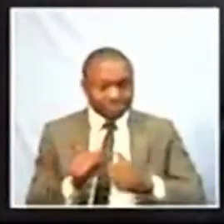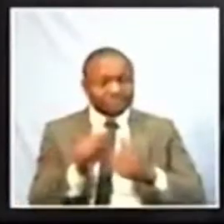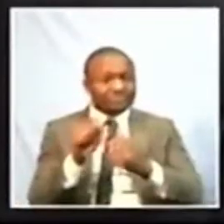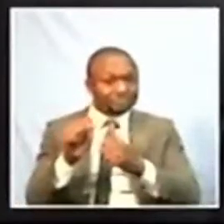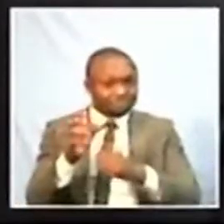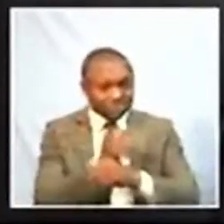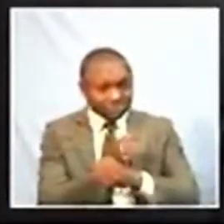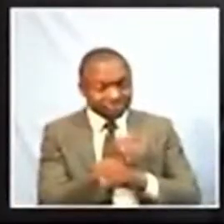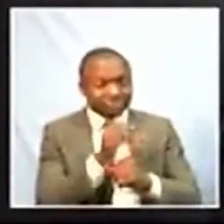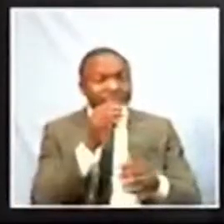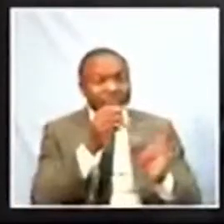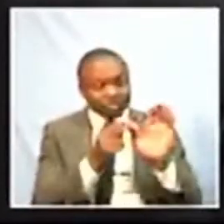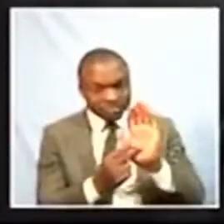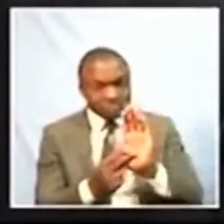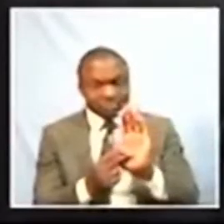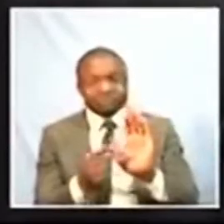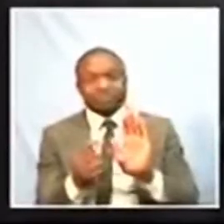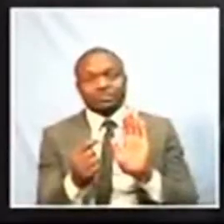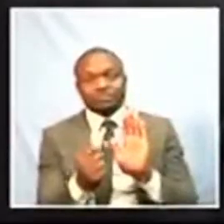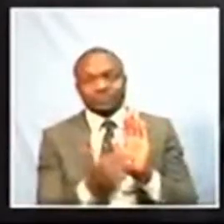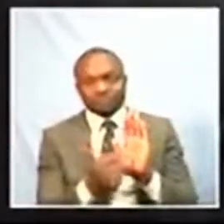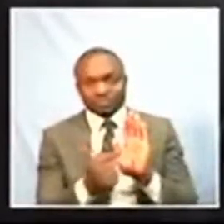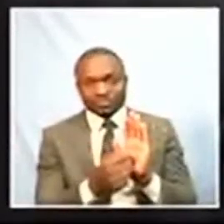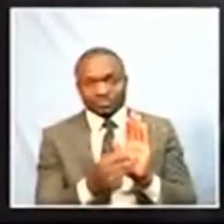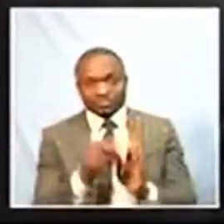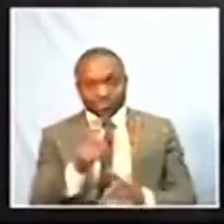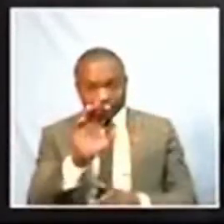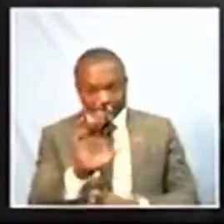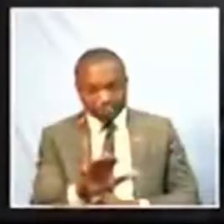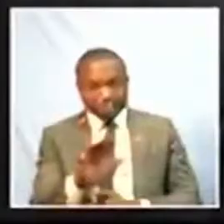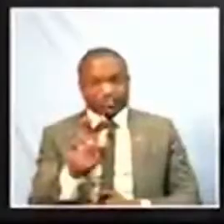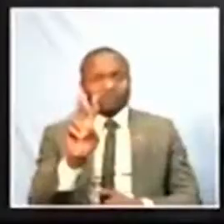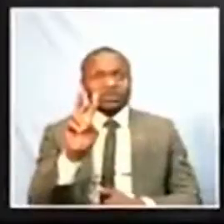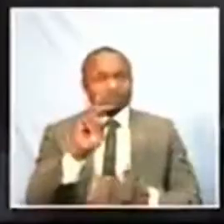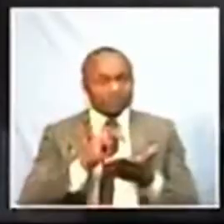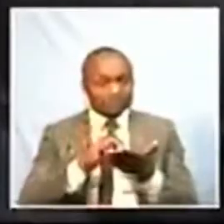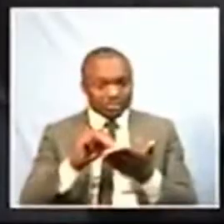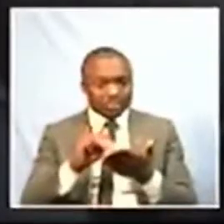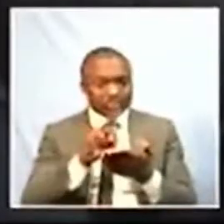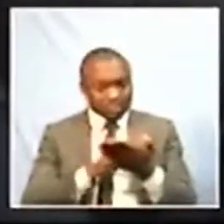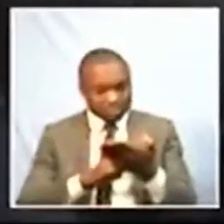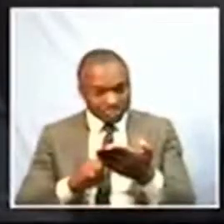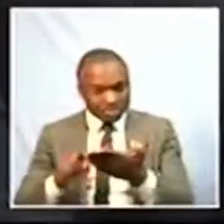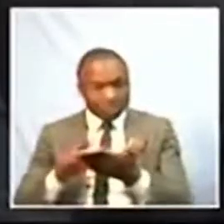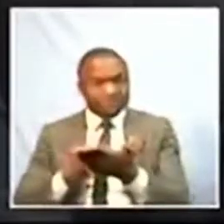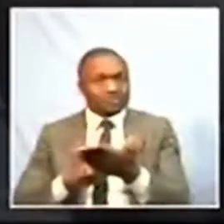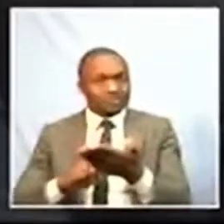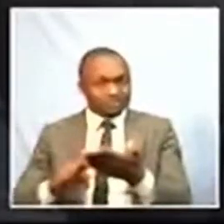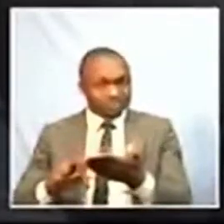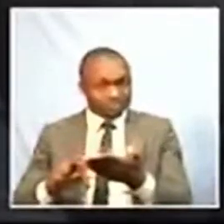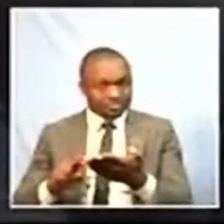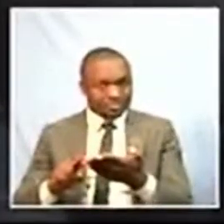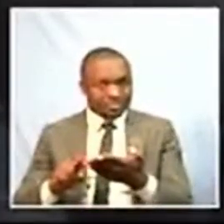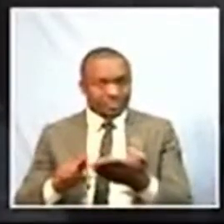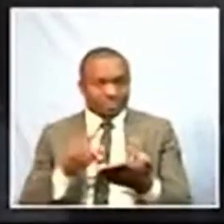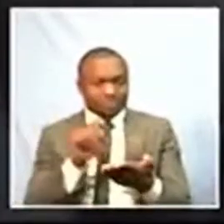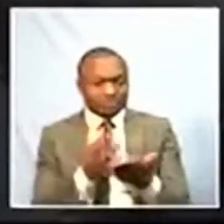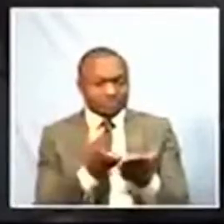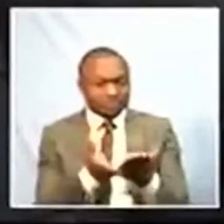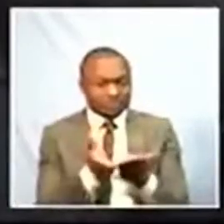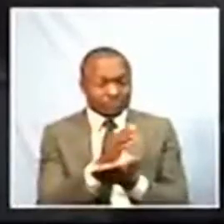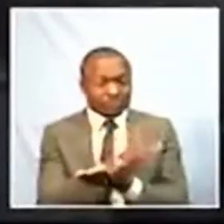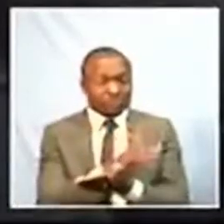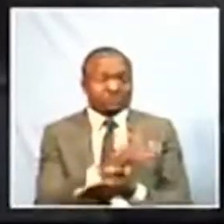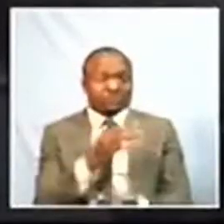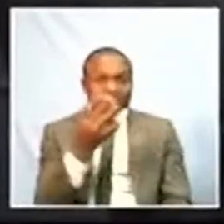it's telling a story here that there's a 2 million. If you read the action taken, it's saying this is page 1. Oh, this